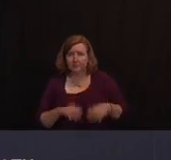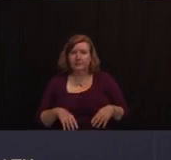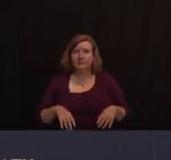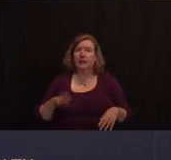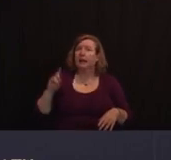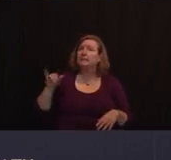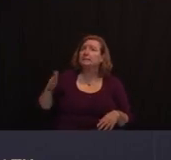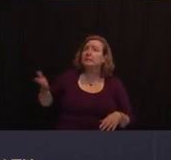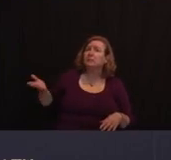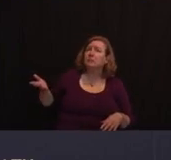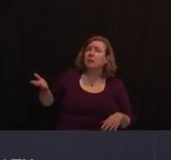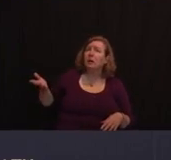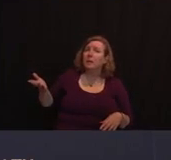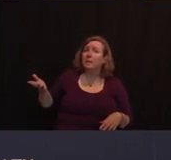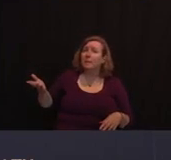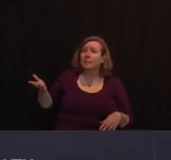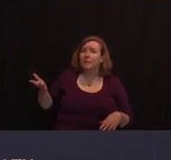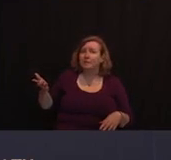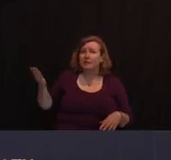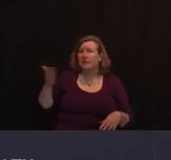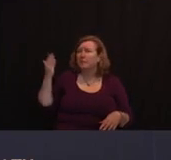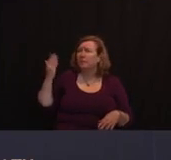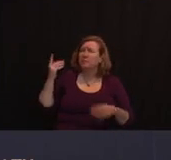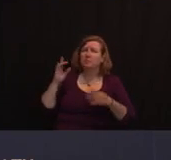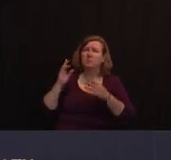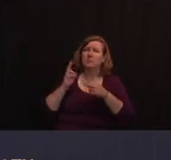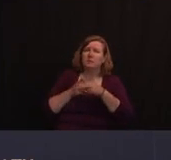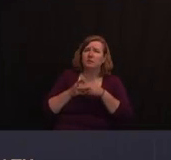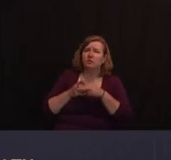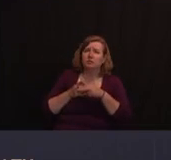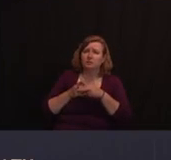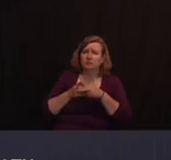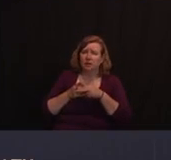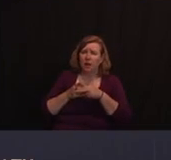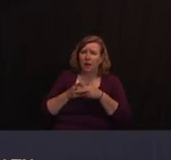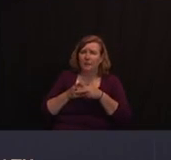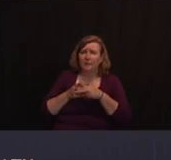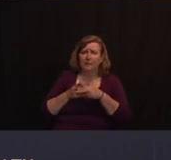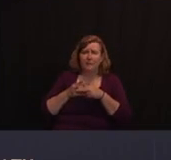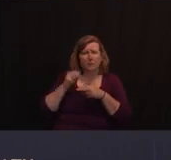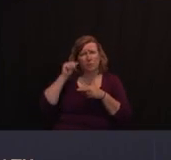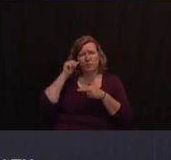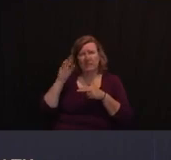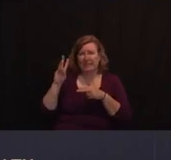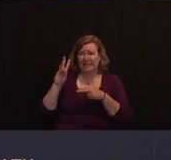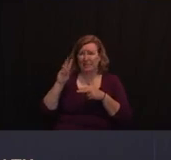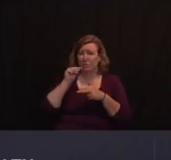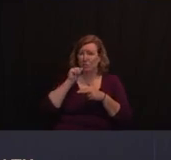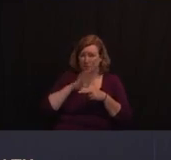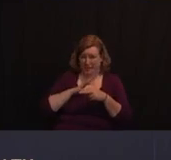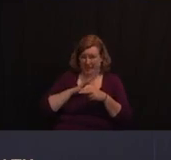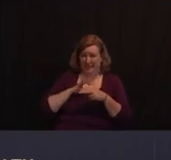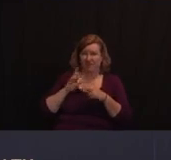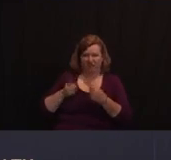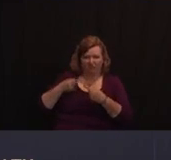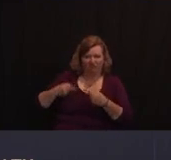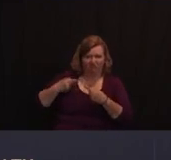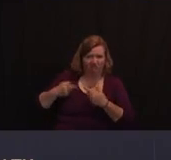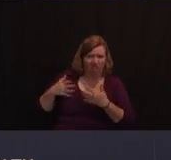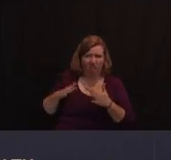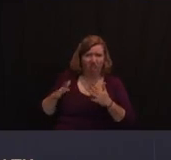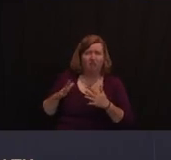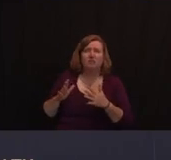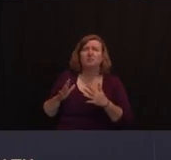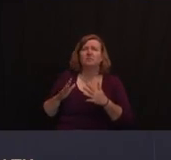described the challenges of the 6 women as they were described to me yesterday. It